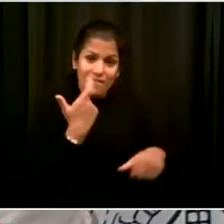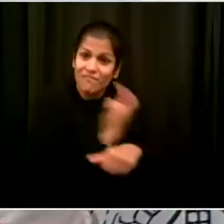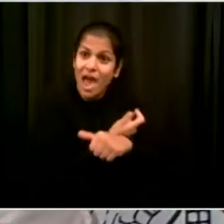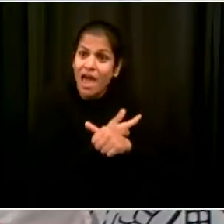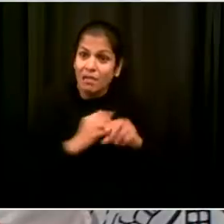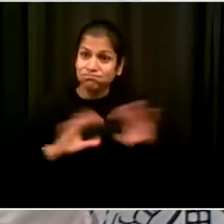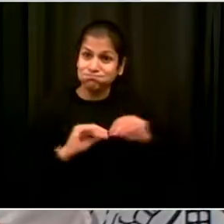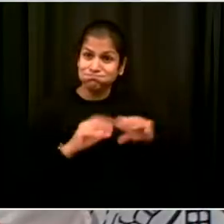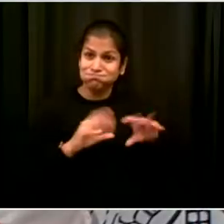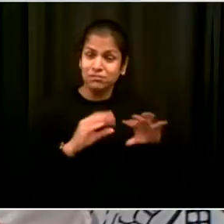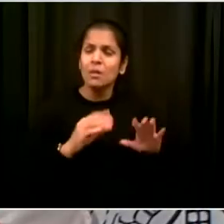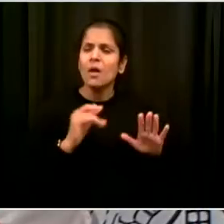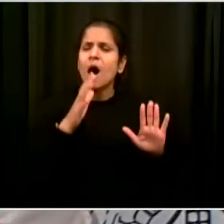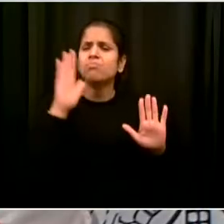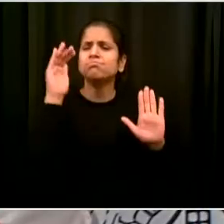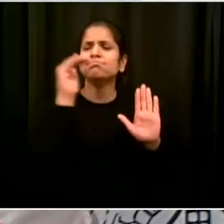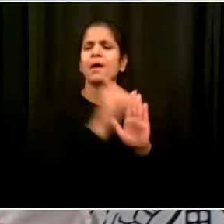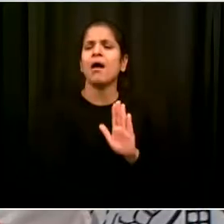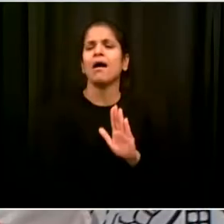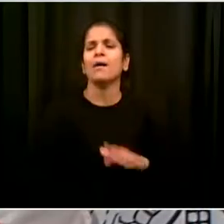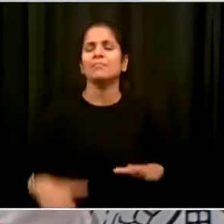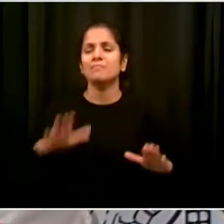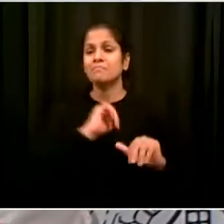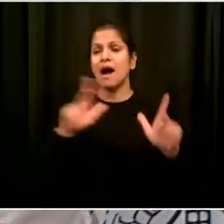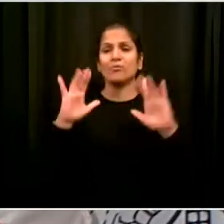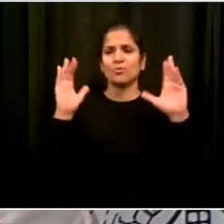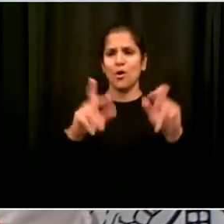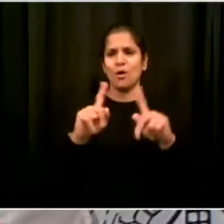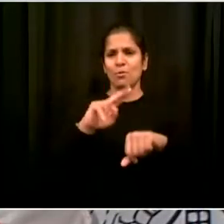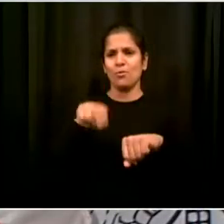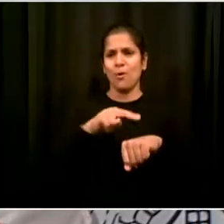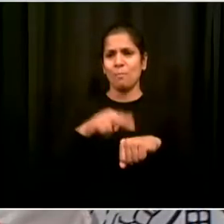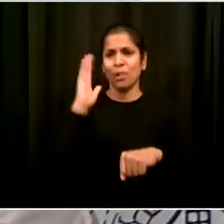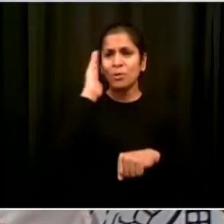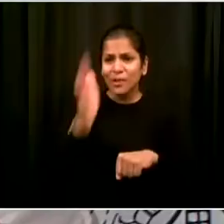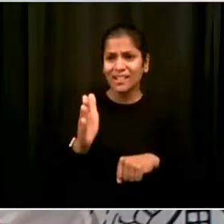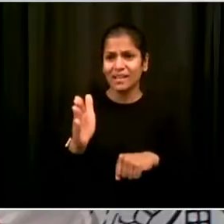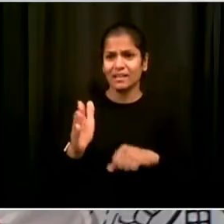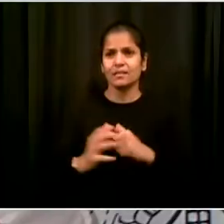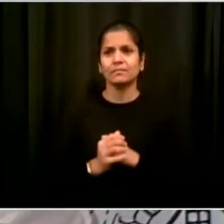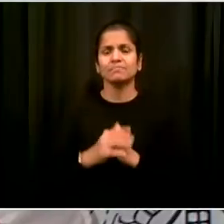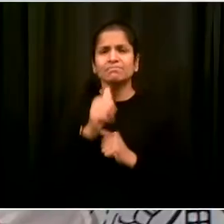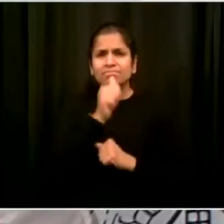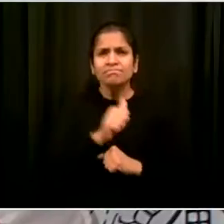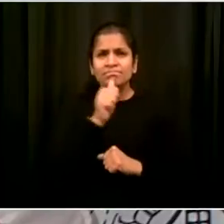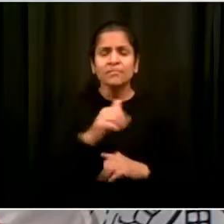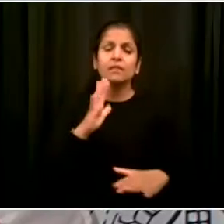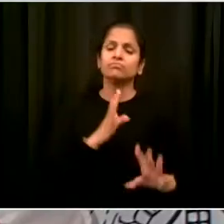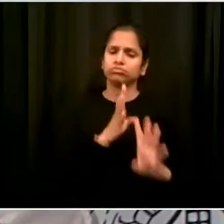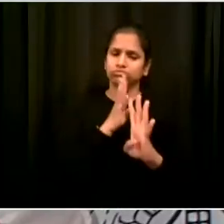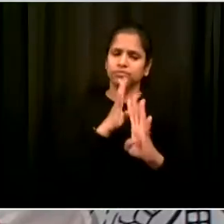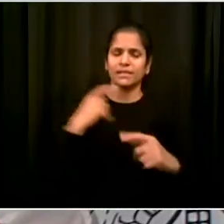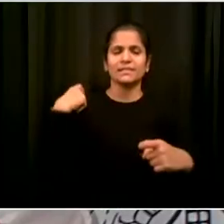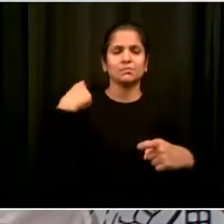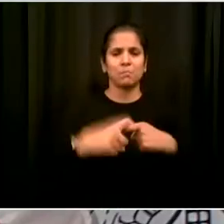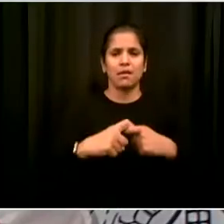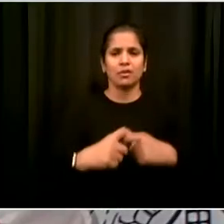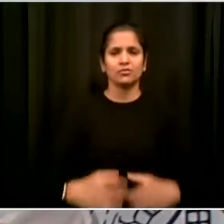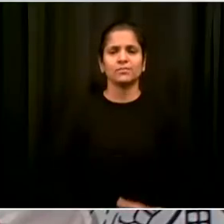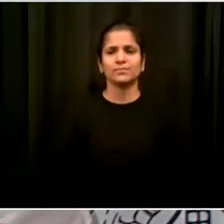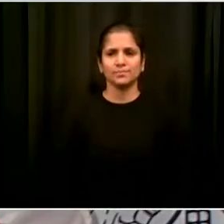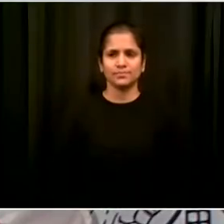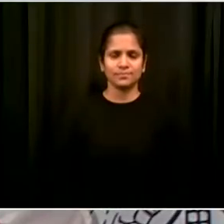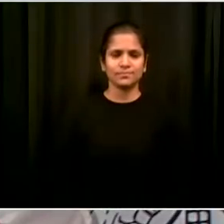Spanish. La batalla final contra este virus está cerca y